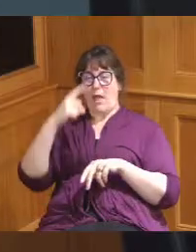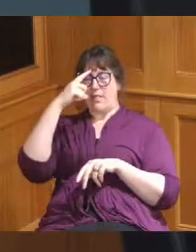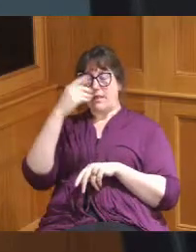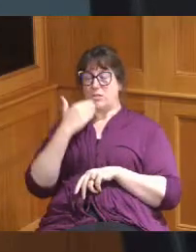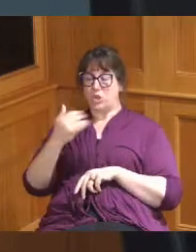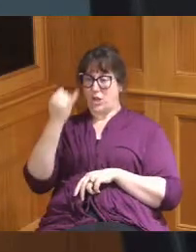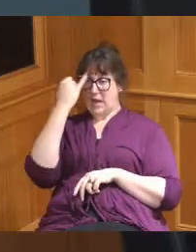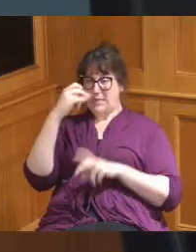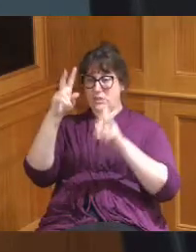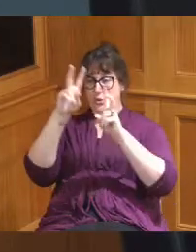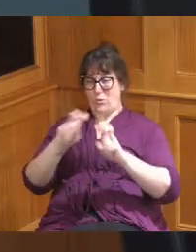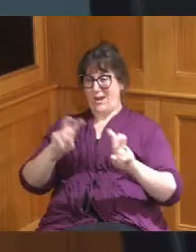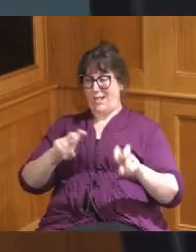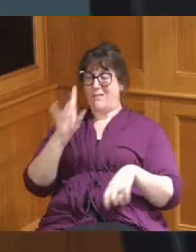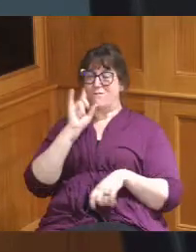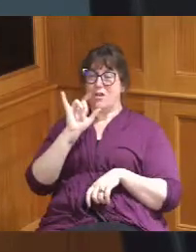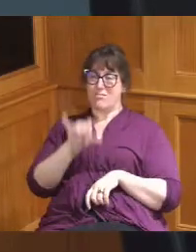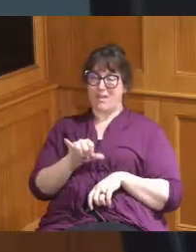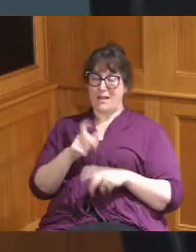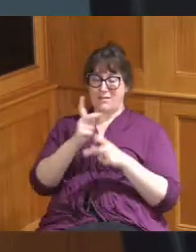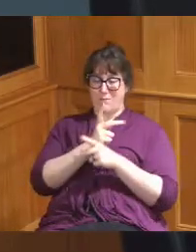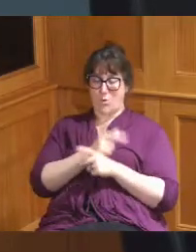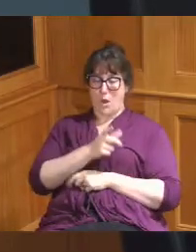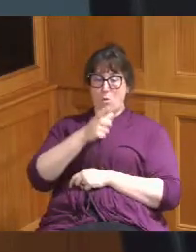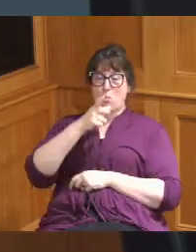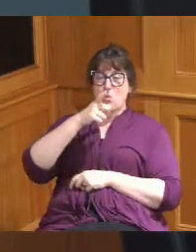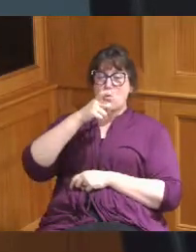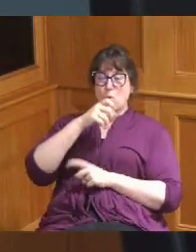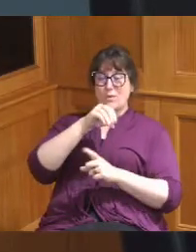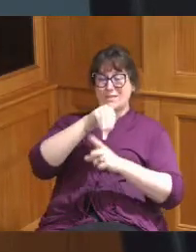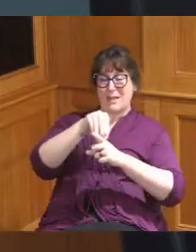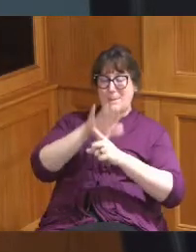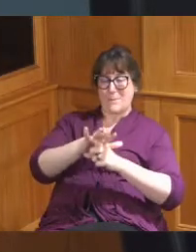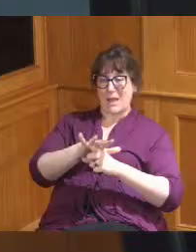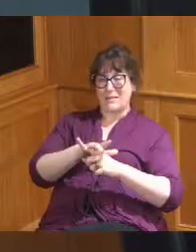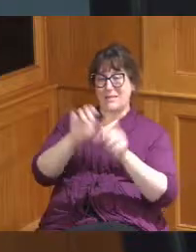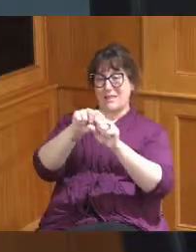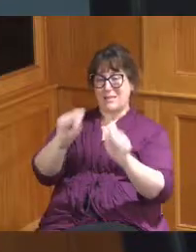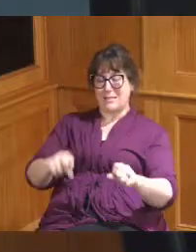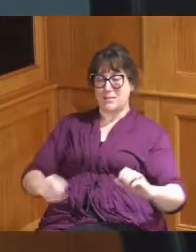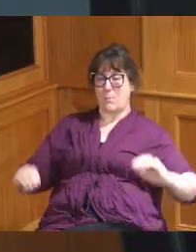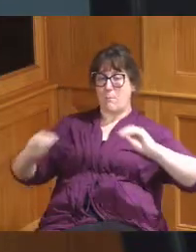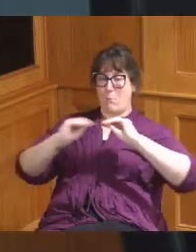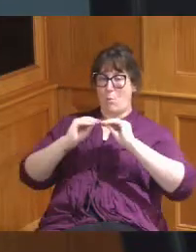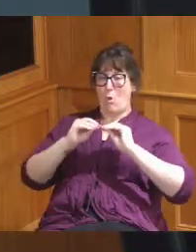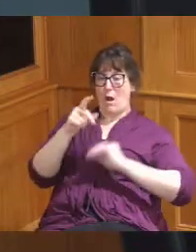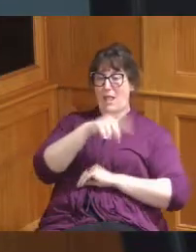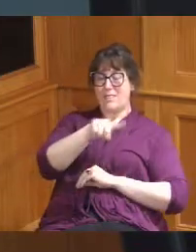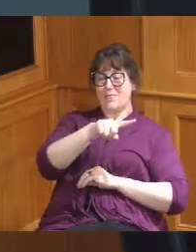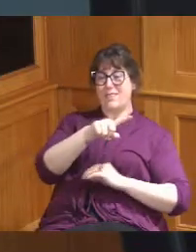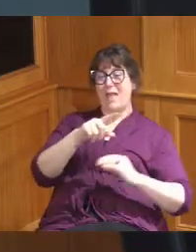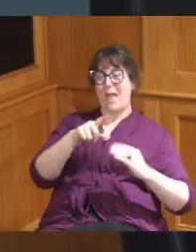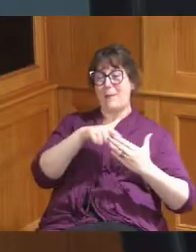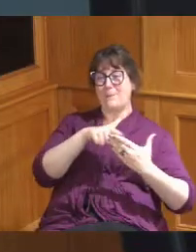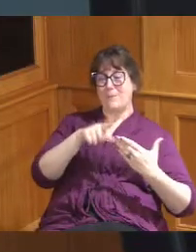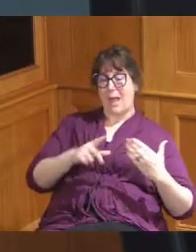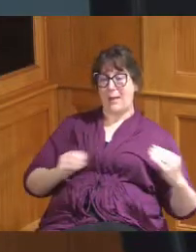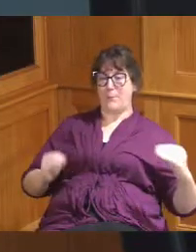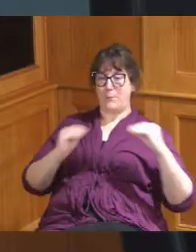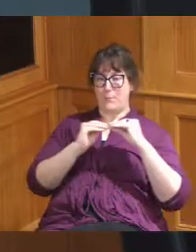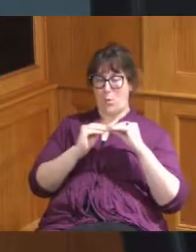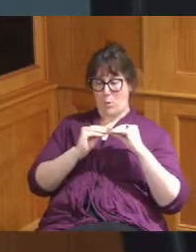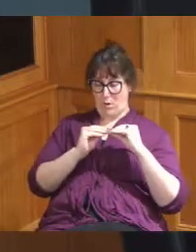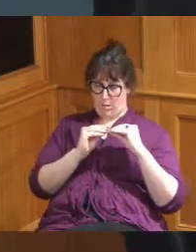that analysis, figure out who is impacting the system, and then having them pay their fair share, because that's what this